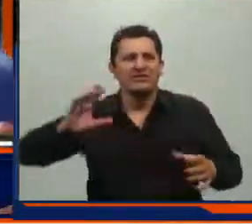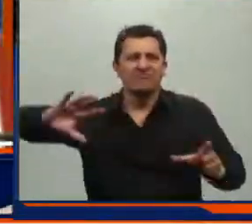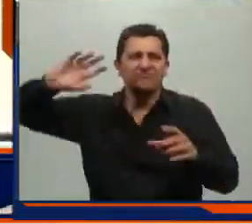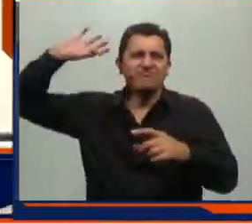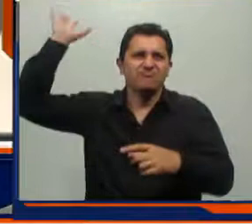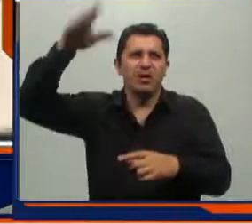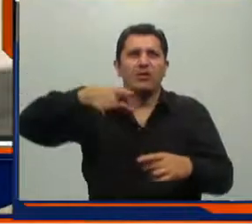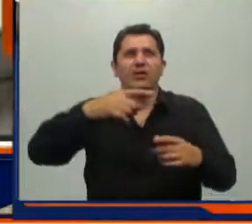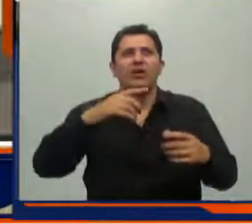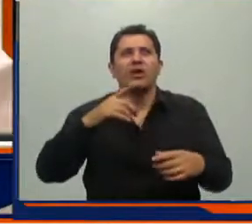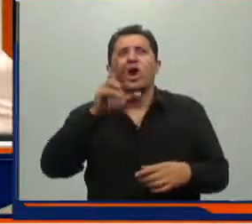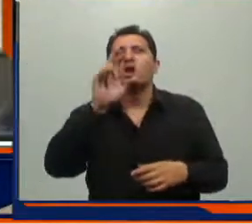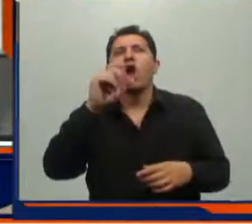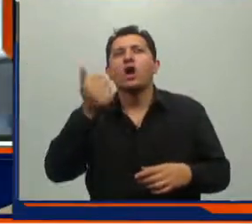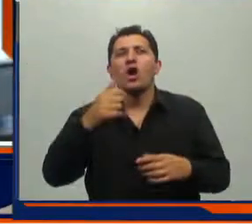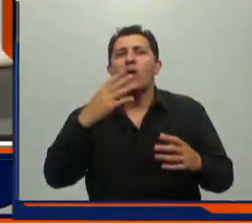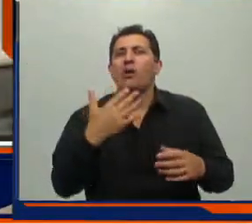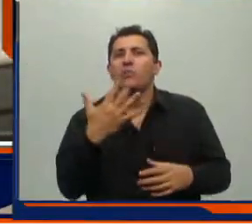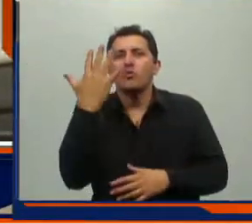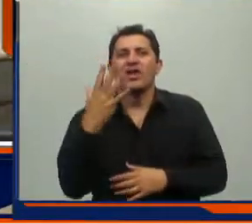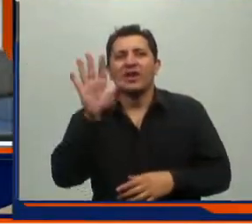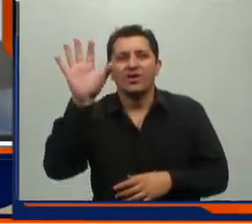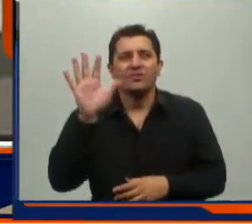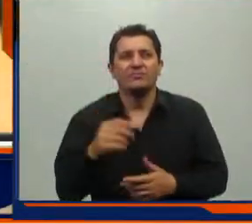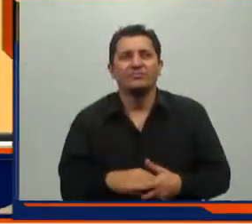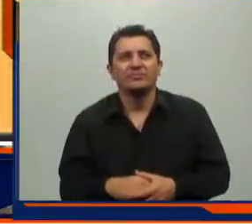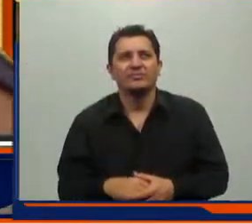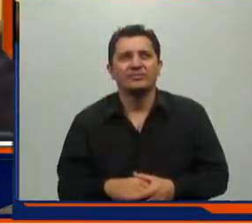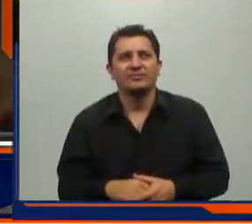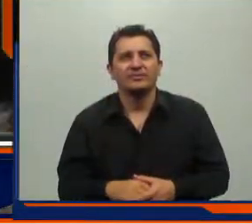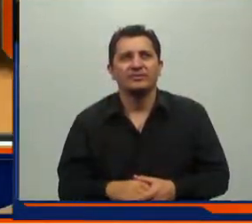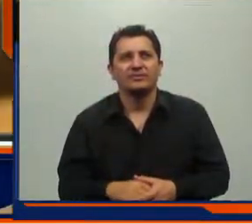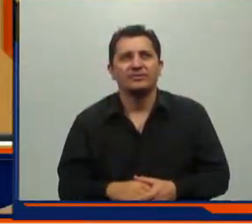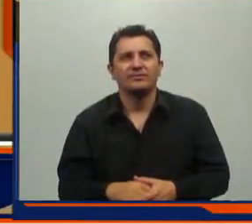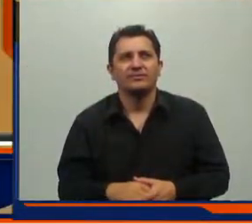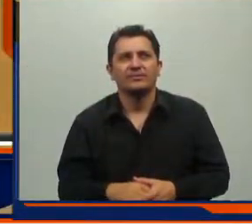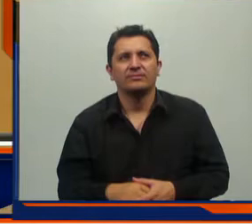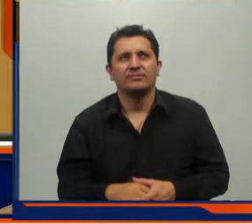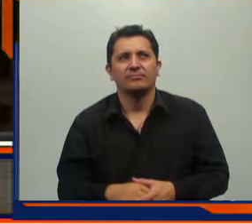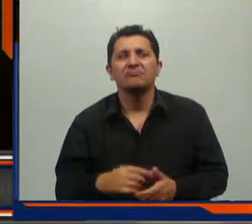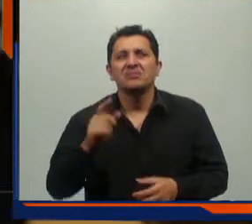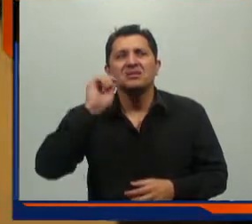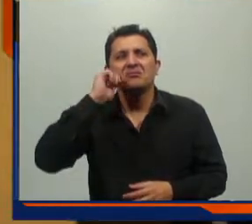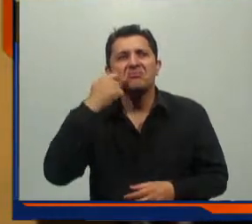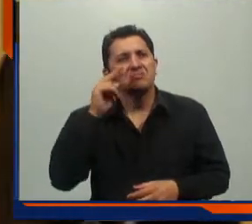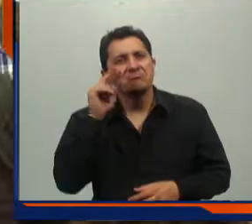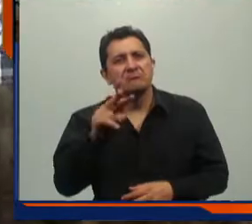con la mascota, pasándolo por encima. Realmente, un lindo show, Diego.